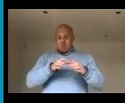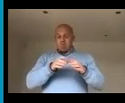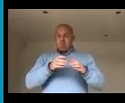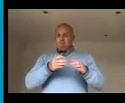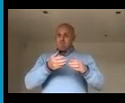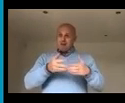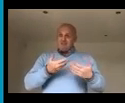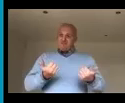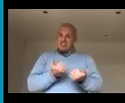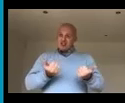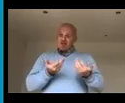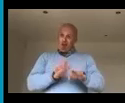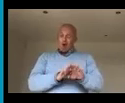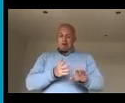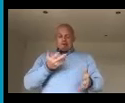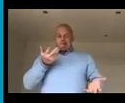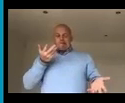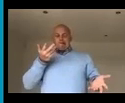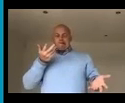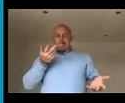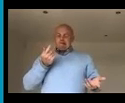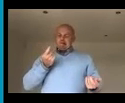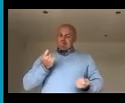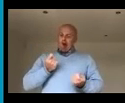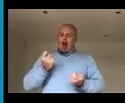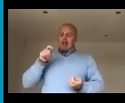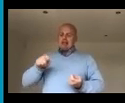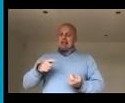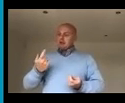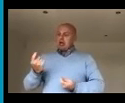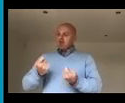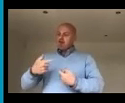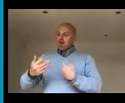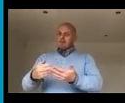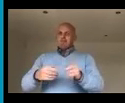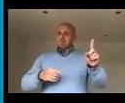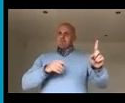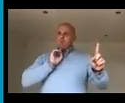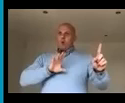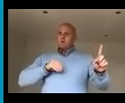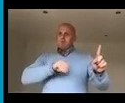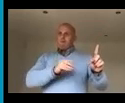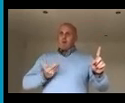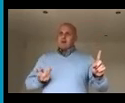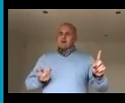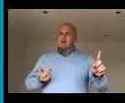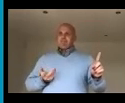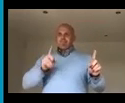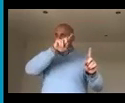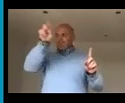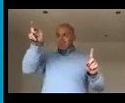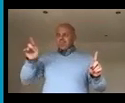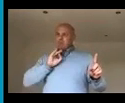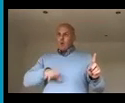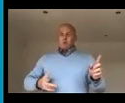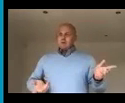or rent or whatever, this won't cover that, and unfortunately there isn't really much out there that will.